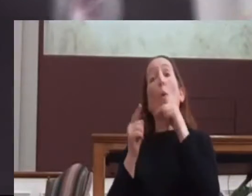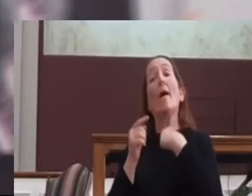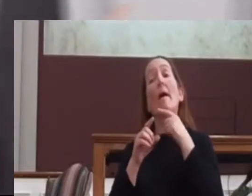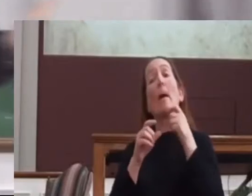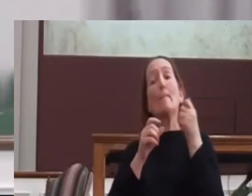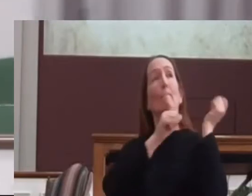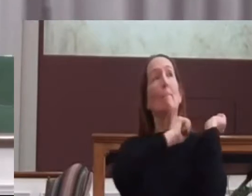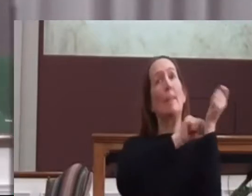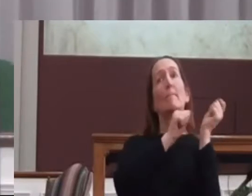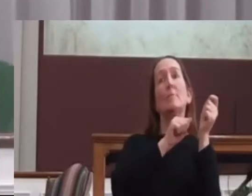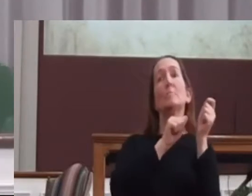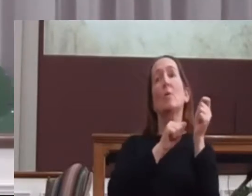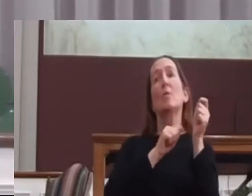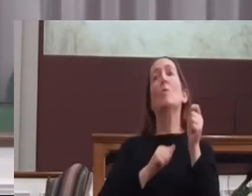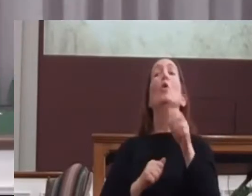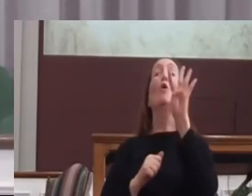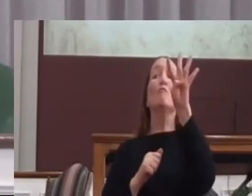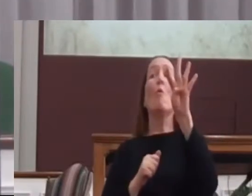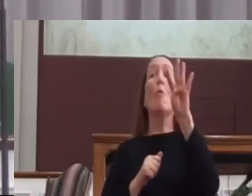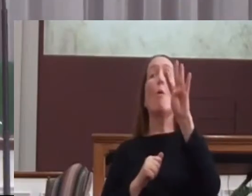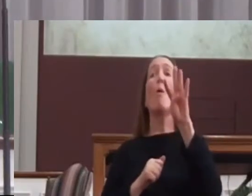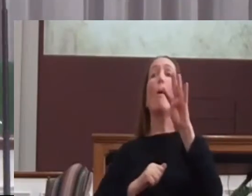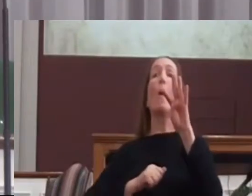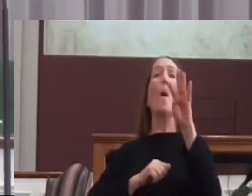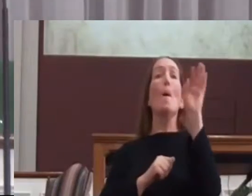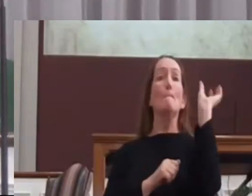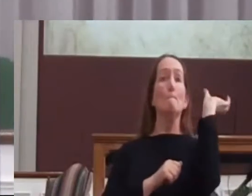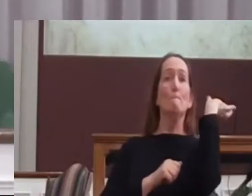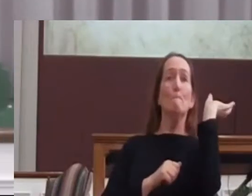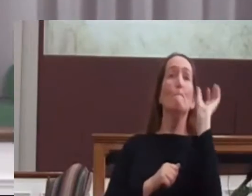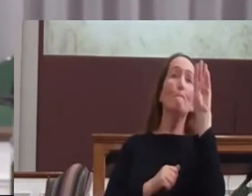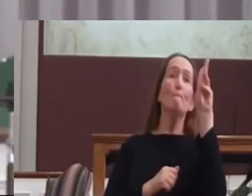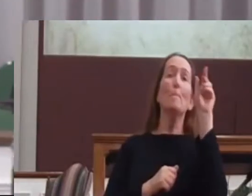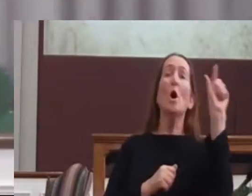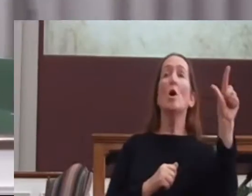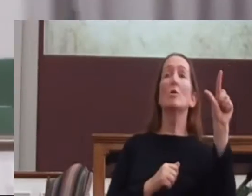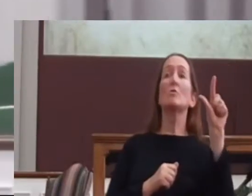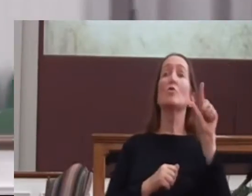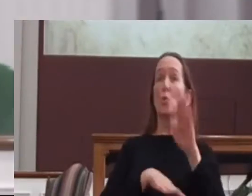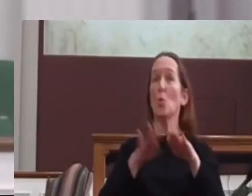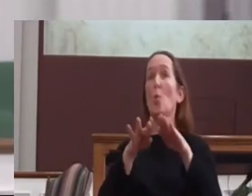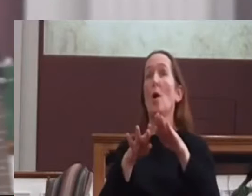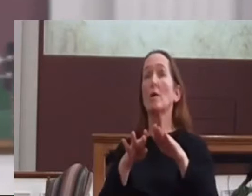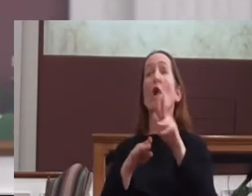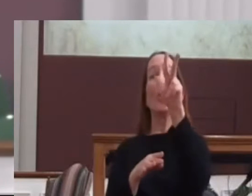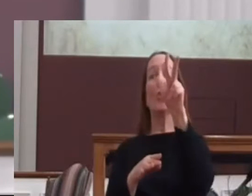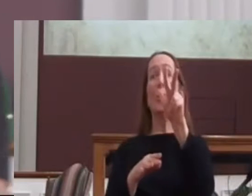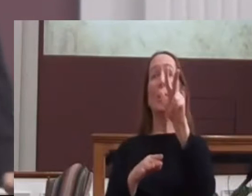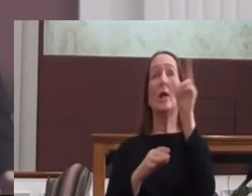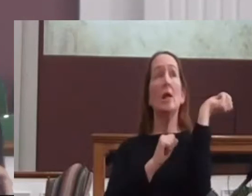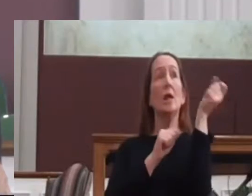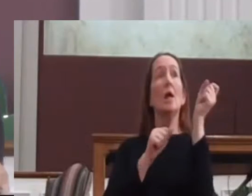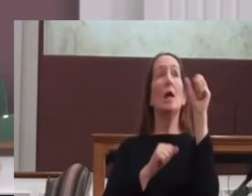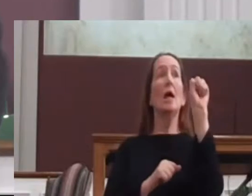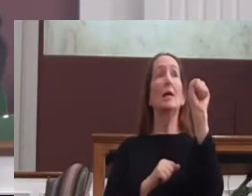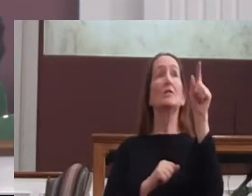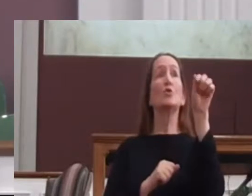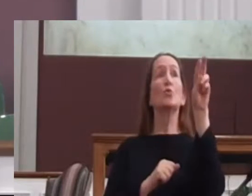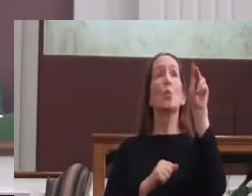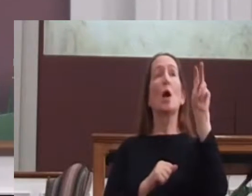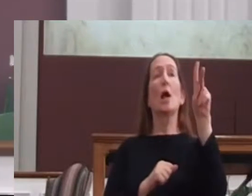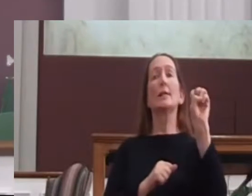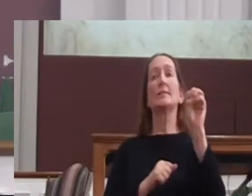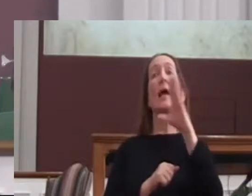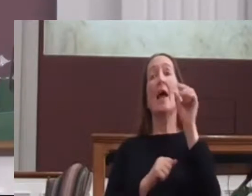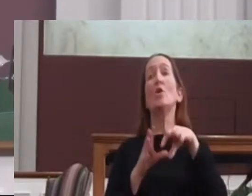you got 4 balls and you walked. You got 3 strikes and you were out. End of discussion. There